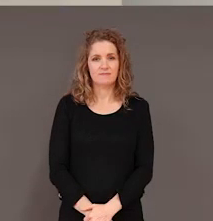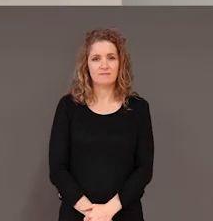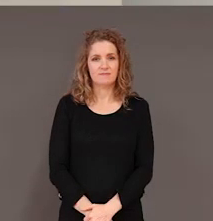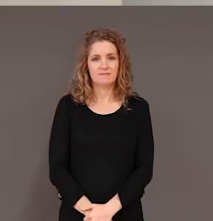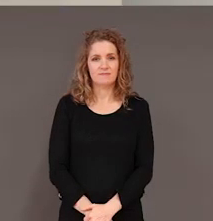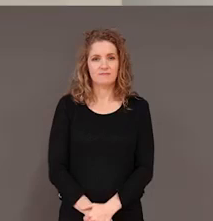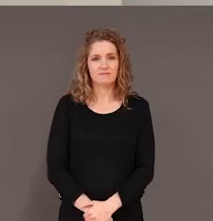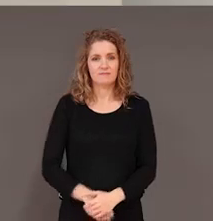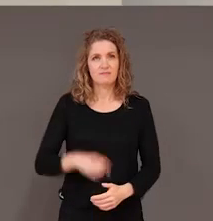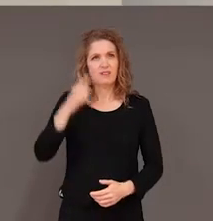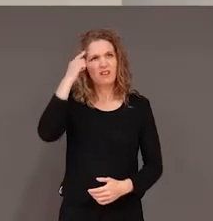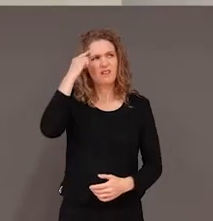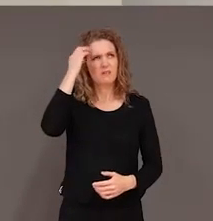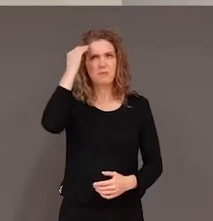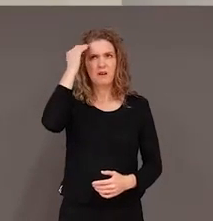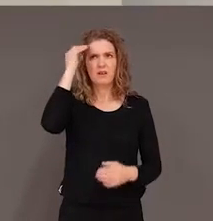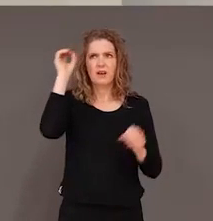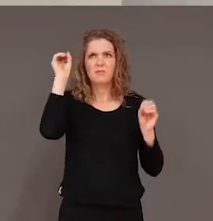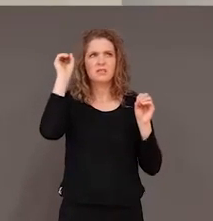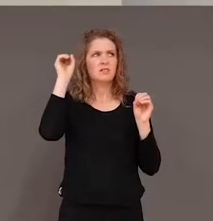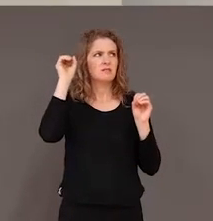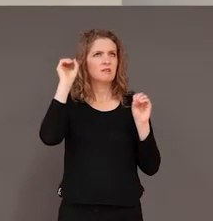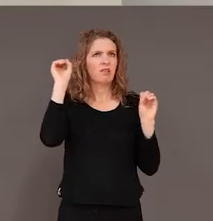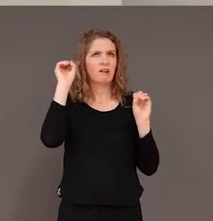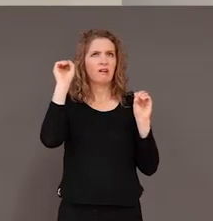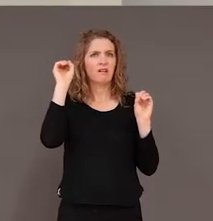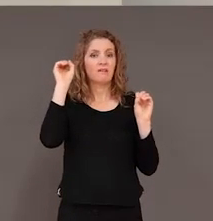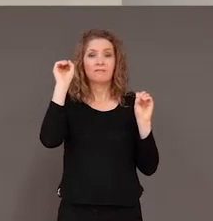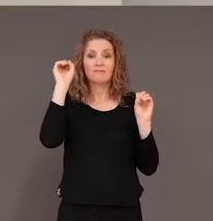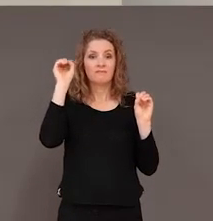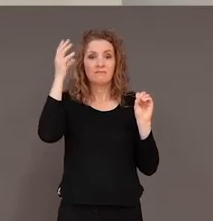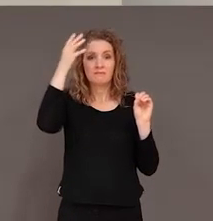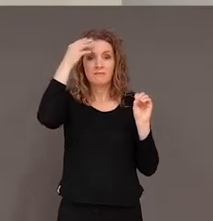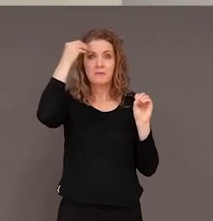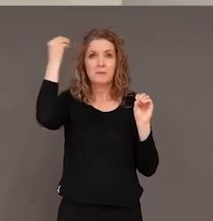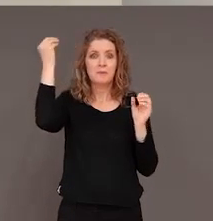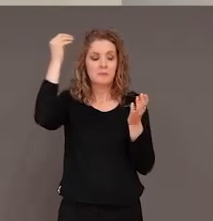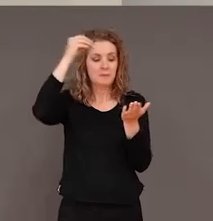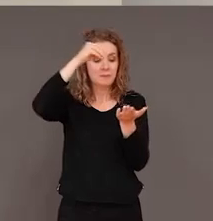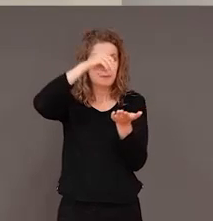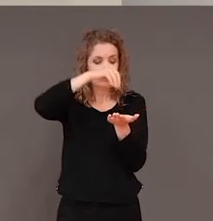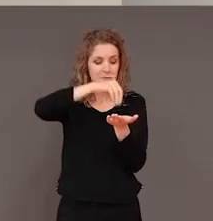If you think no thoughts are coming, that's a thought. So place it on a leaf and let it go.